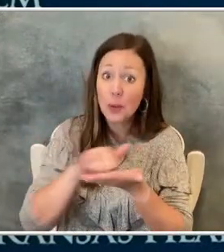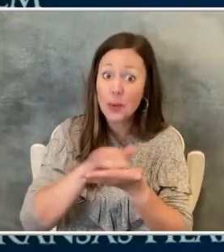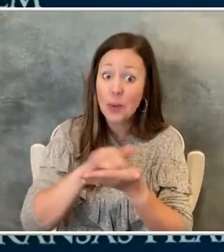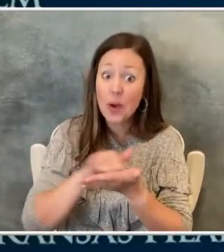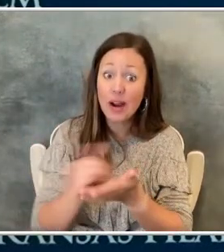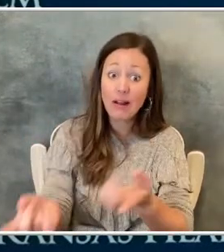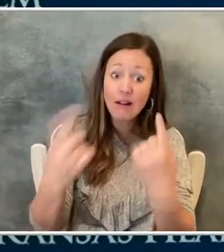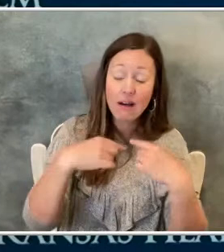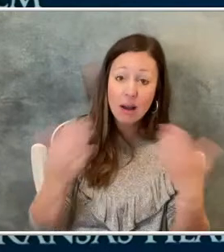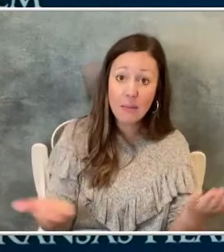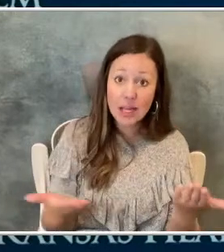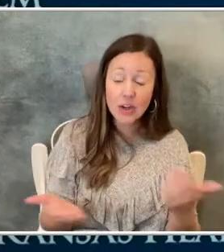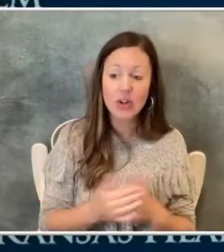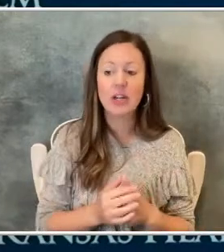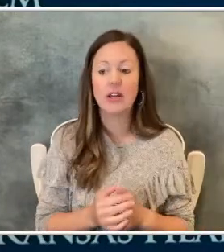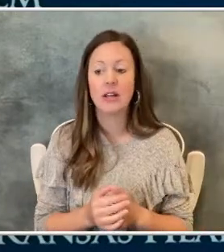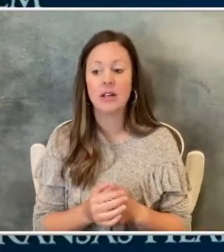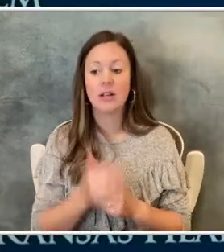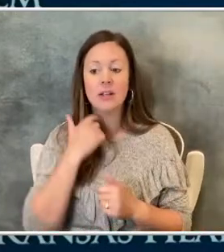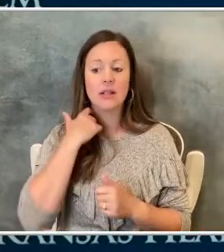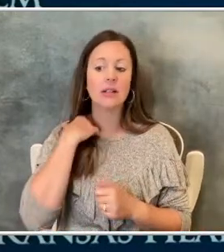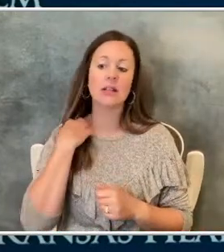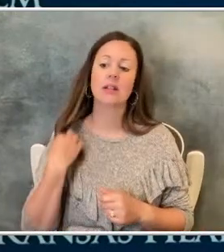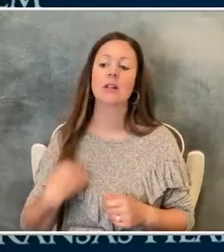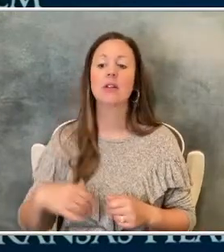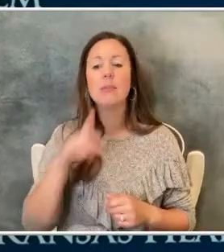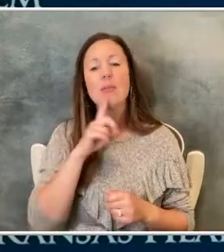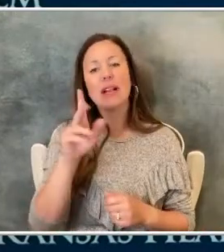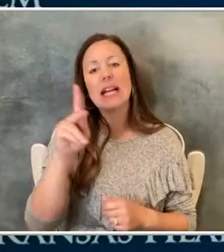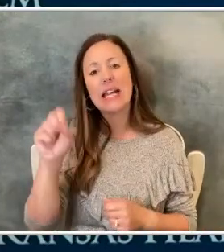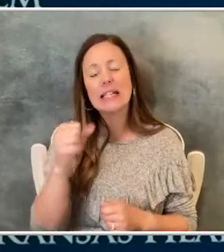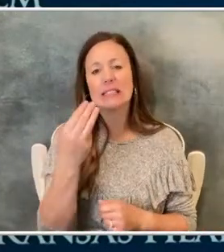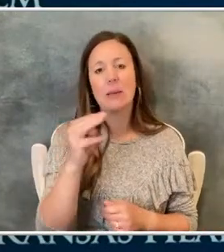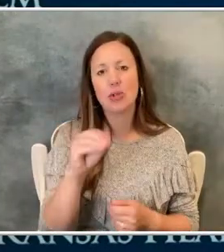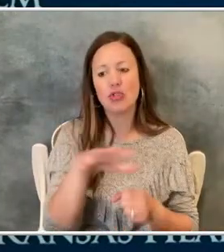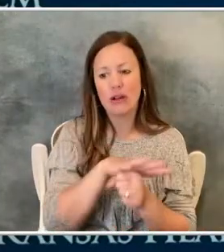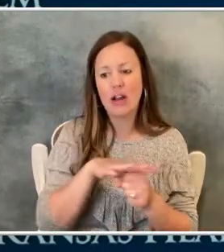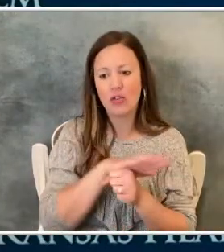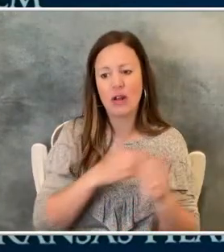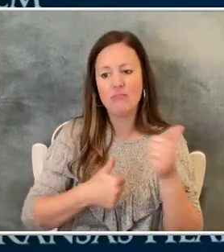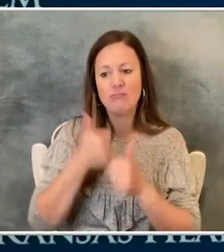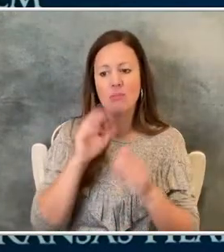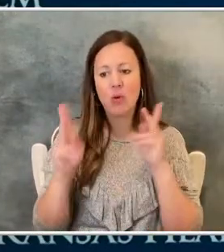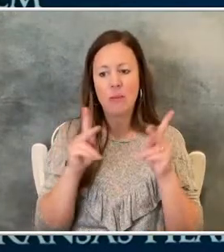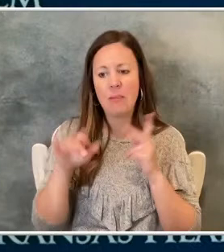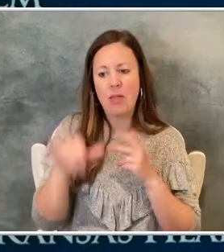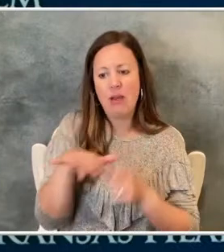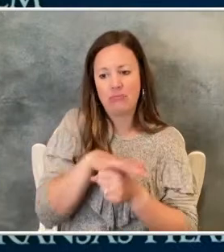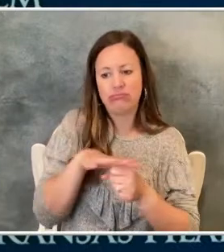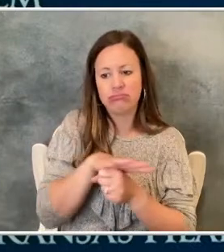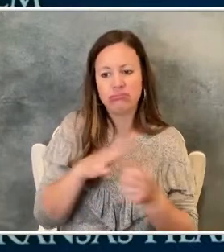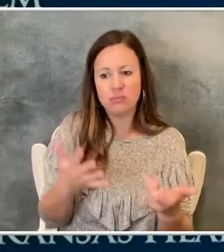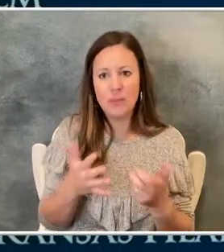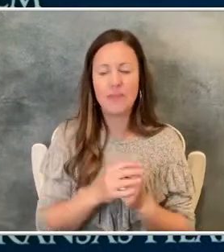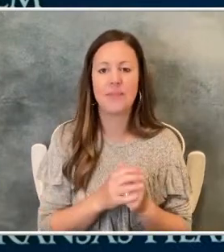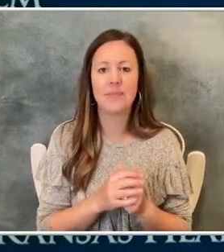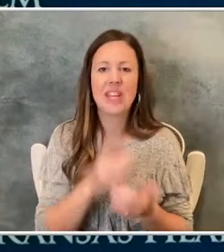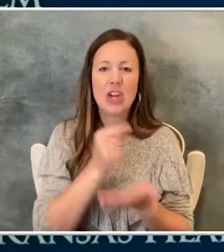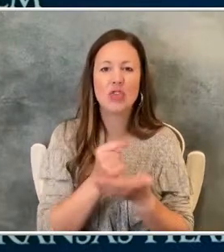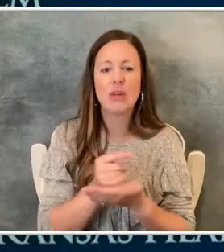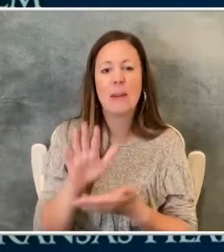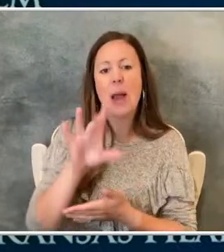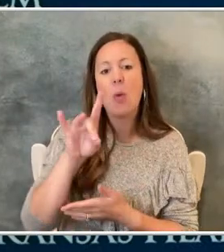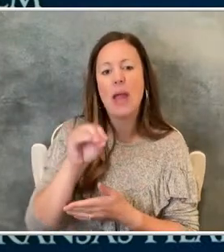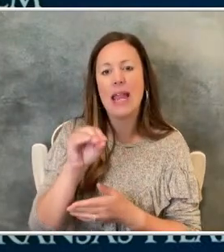And but mainly in the Kansas, Missouri area is our major population of patients. We treat about 80 patients right